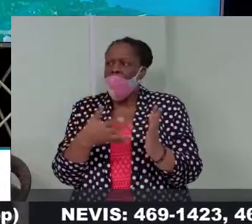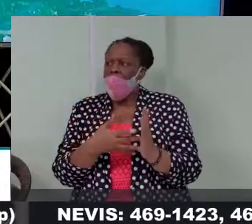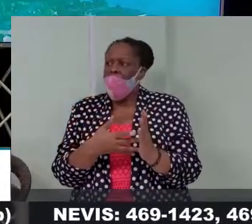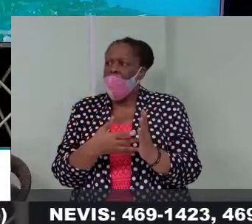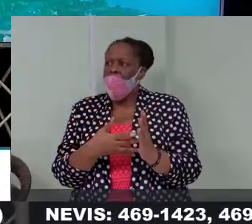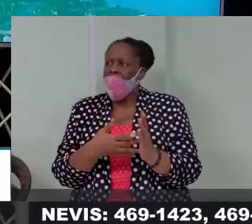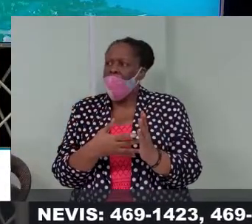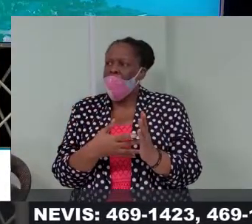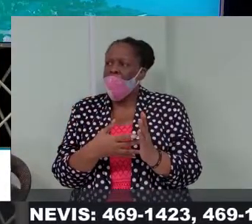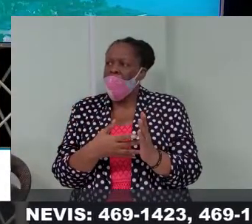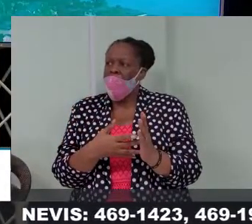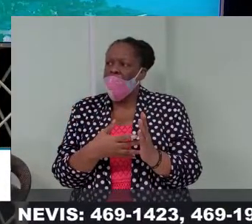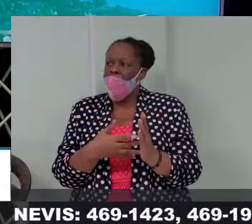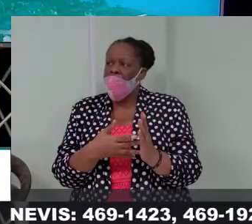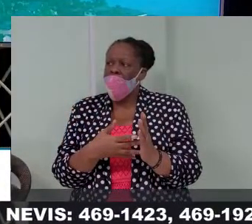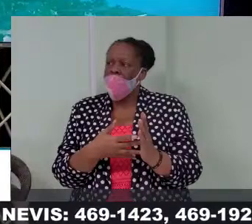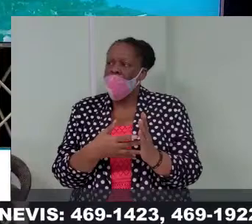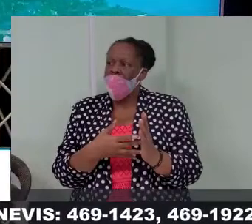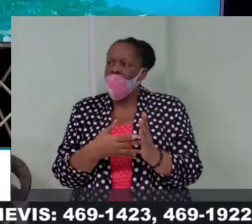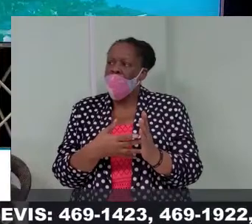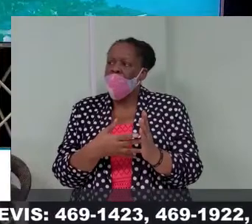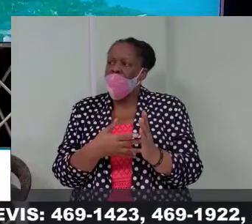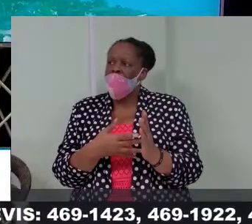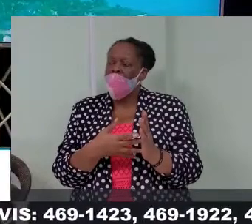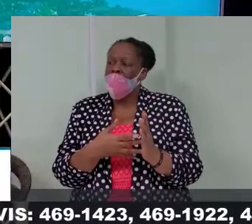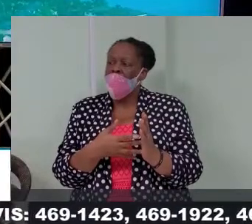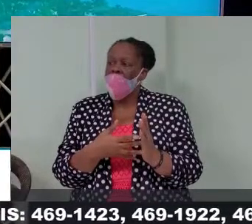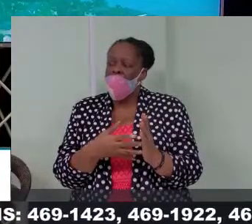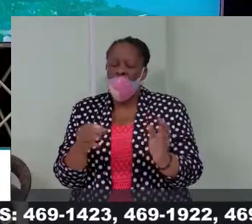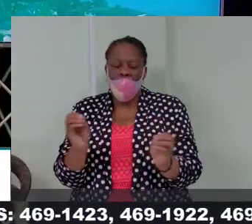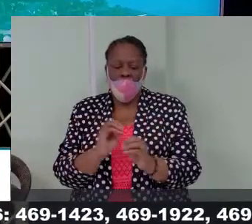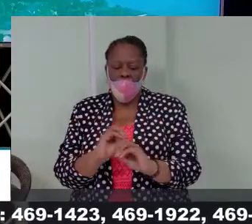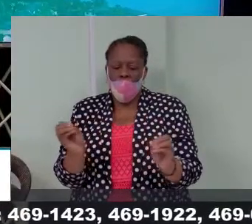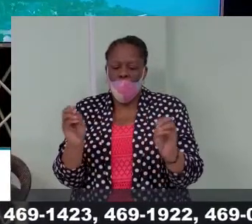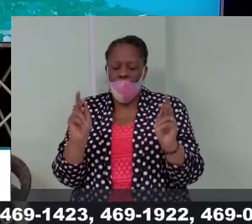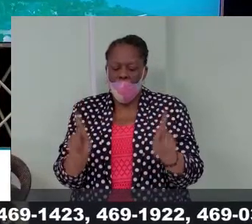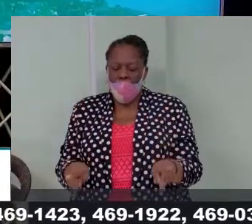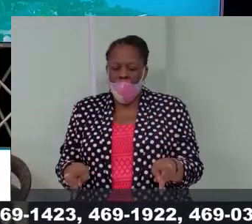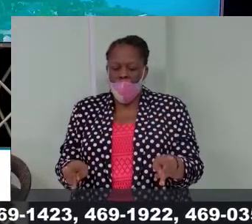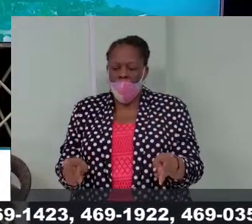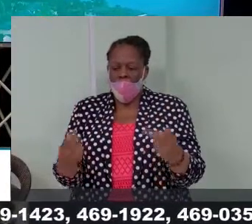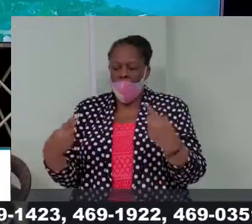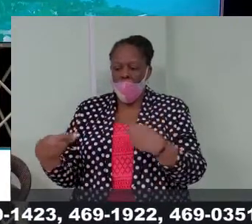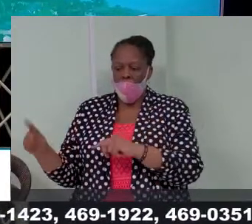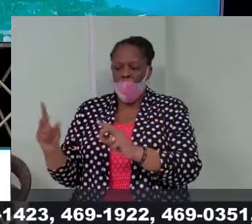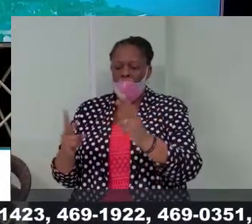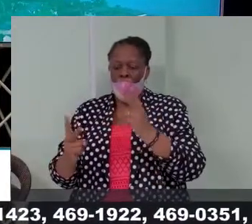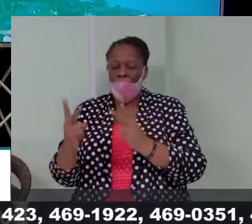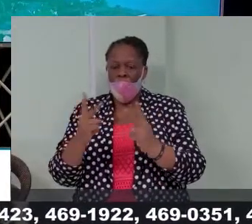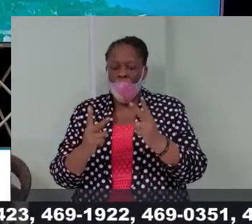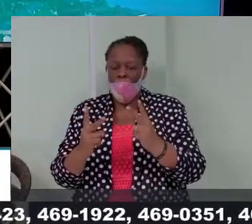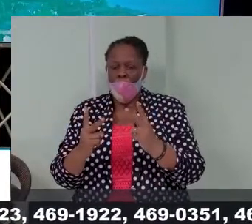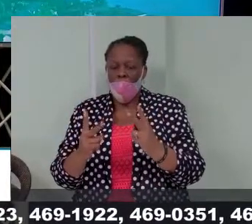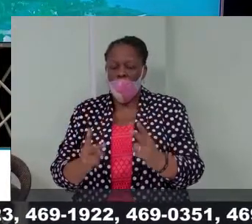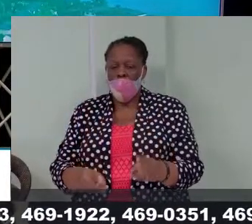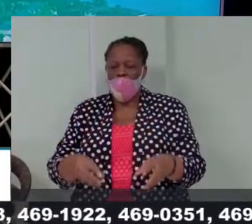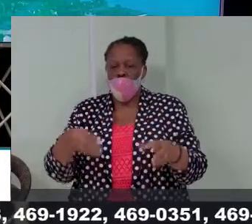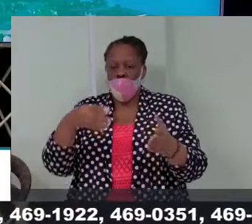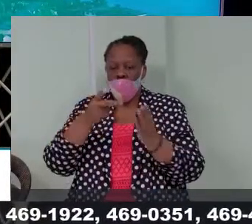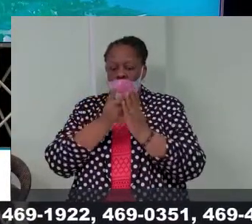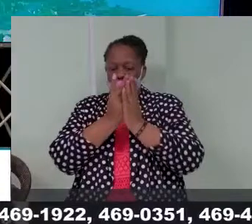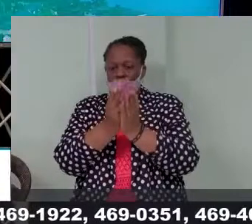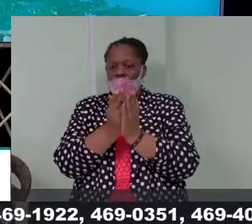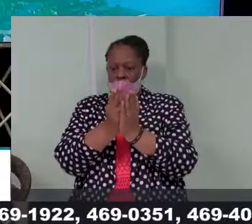be no in-person interactions between the people of the Federation and the